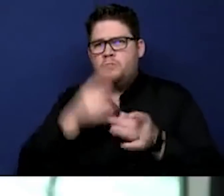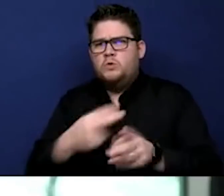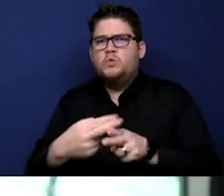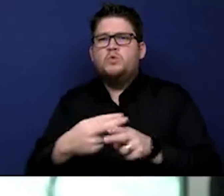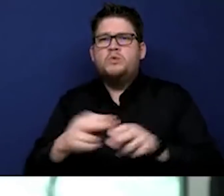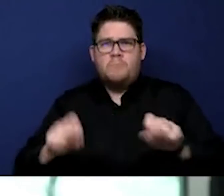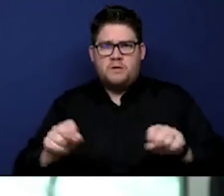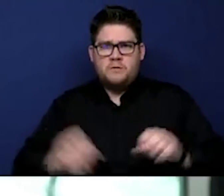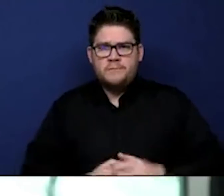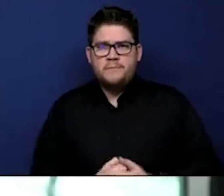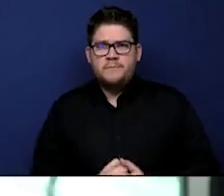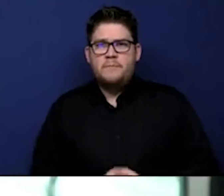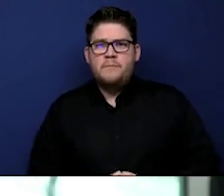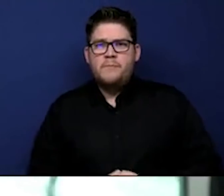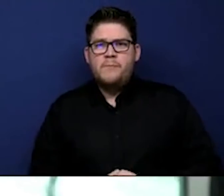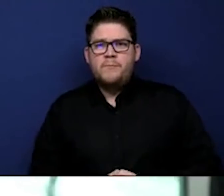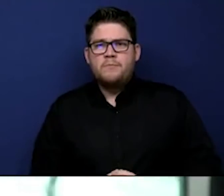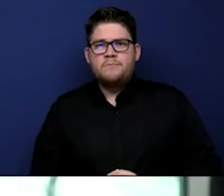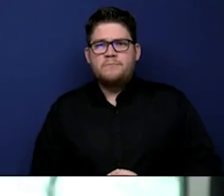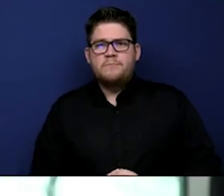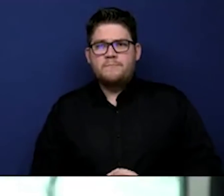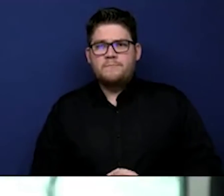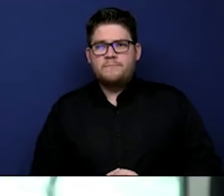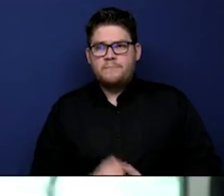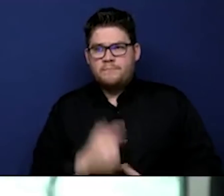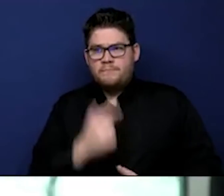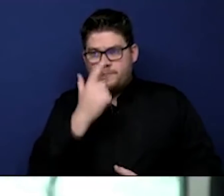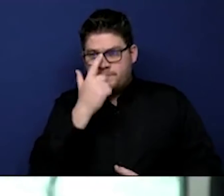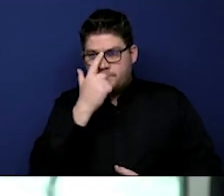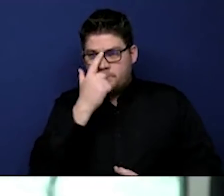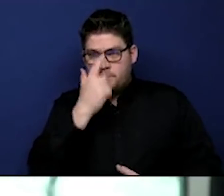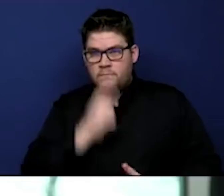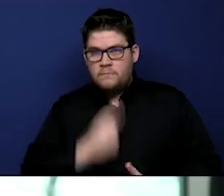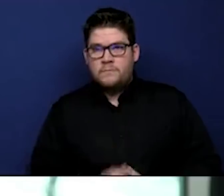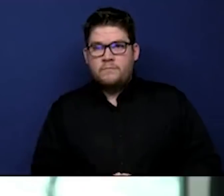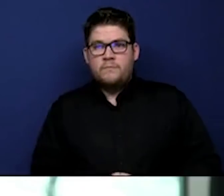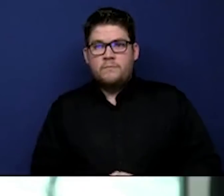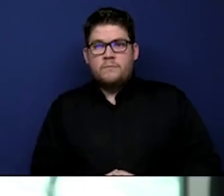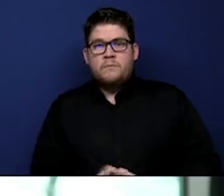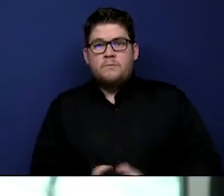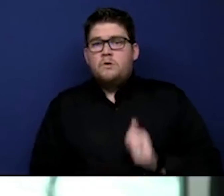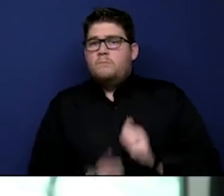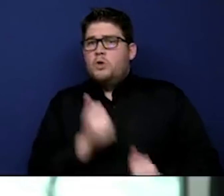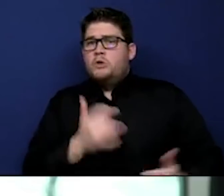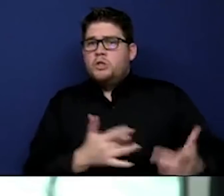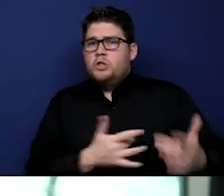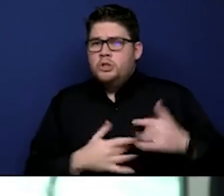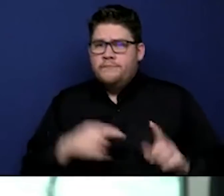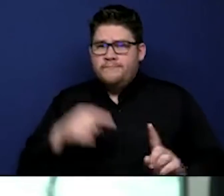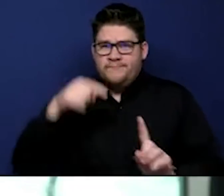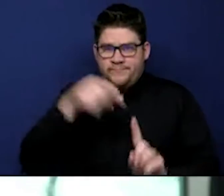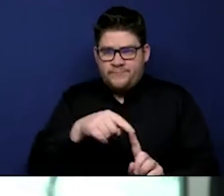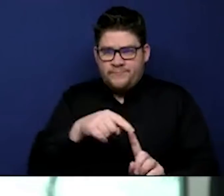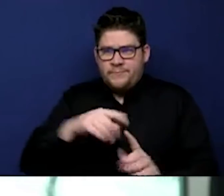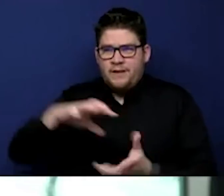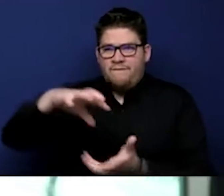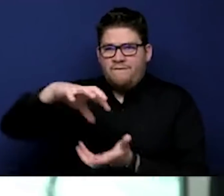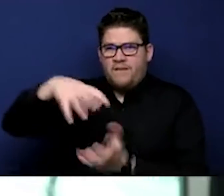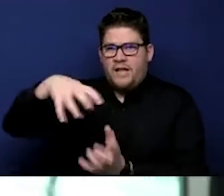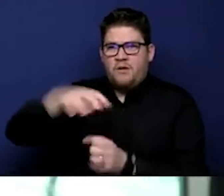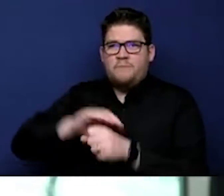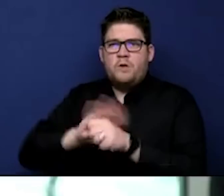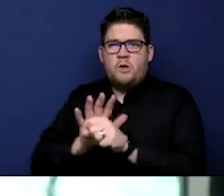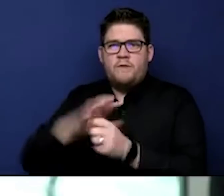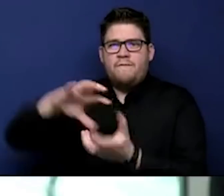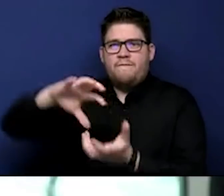One of the most concerning things that we've been following over the last little while is the variants of concern. And with the